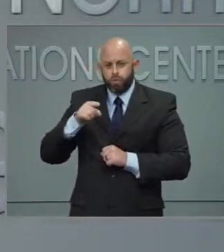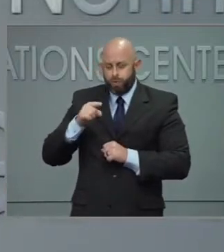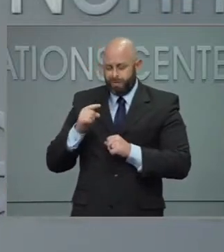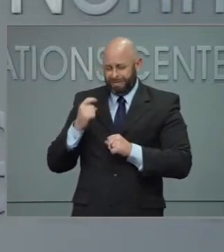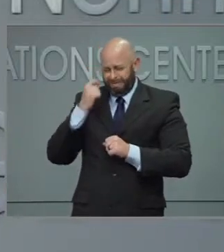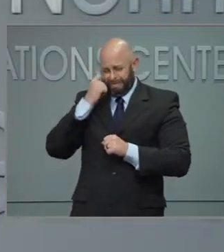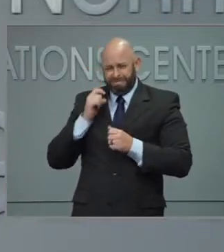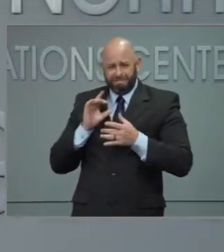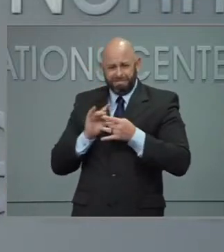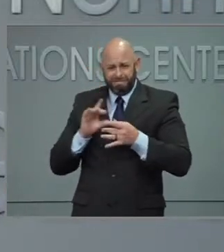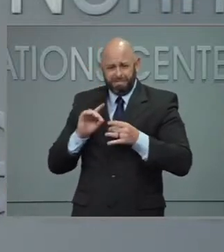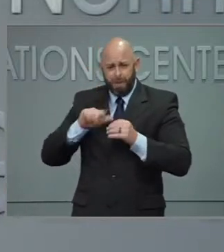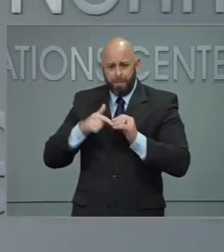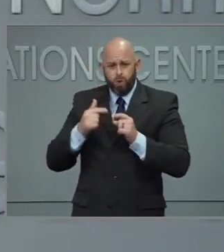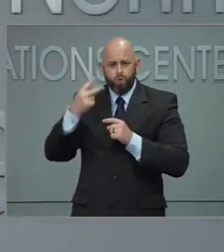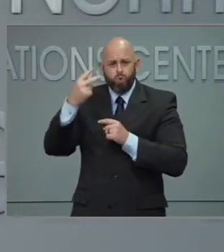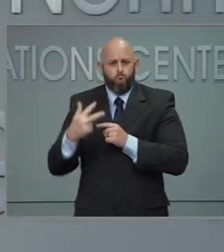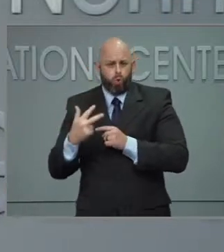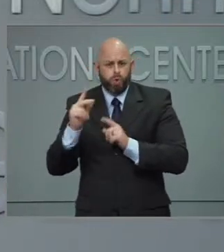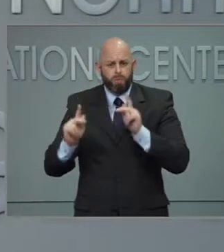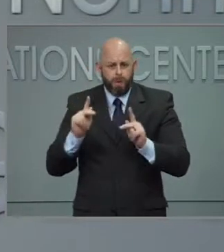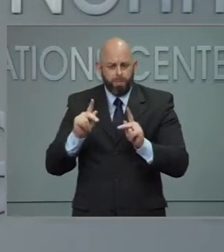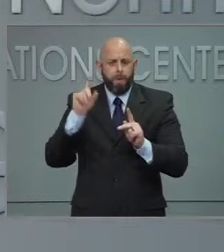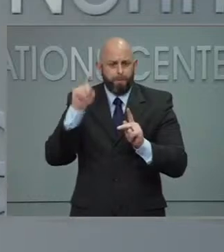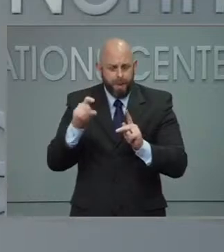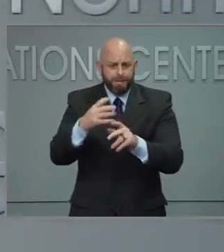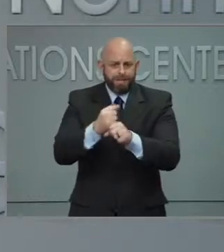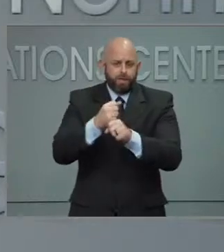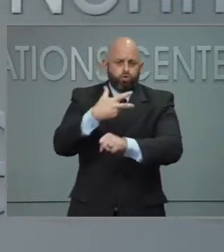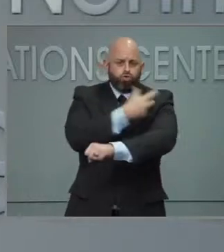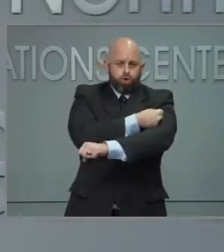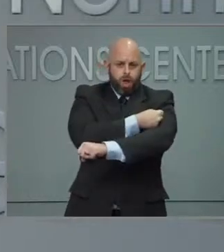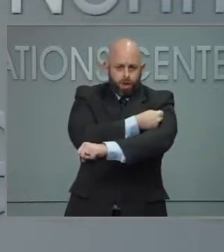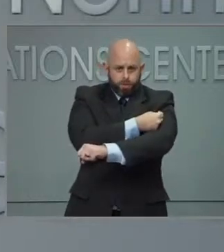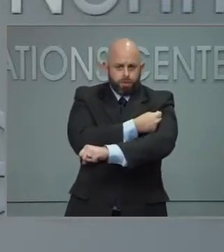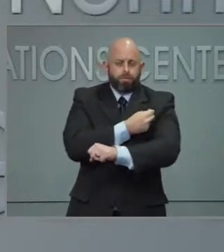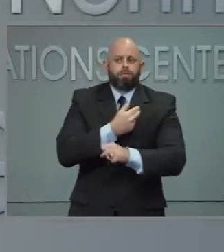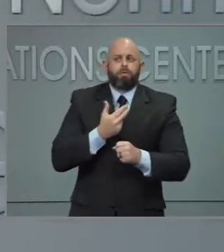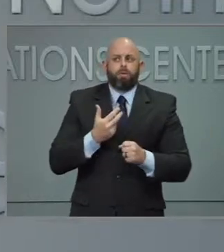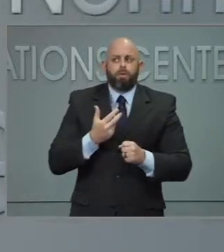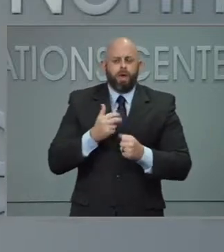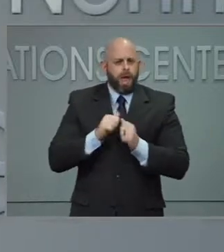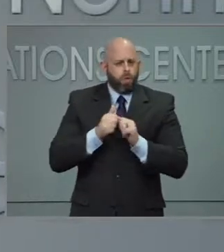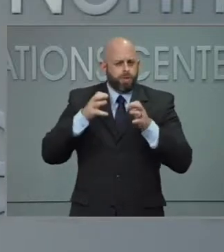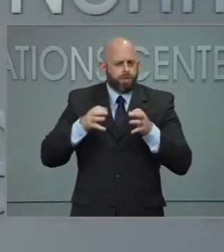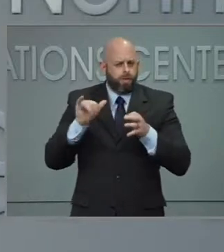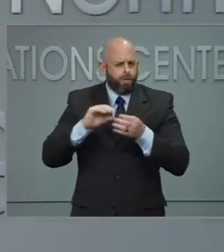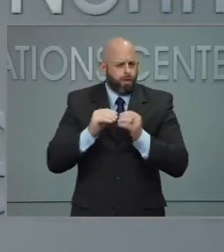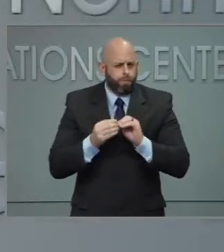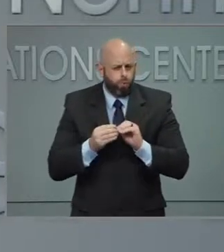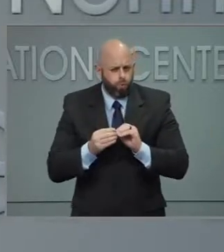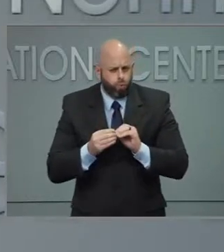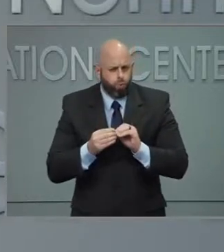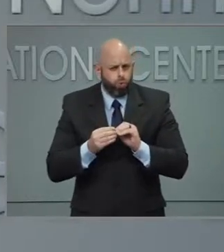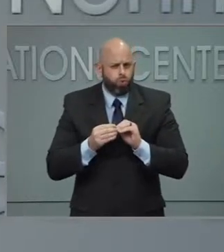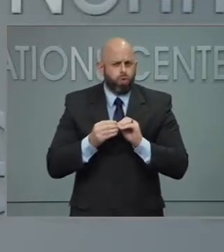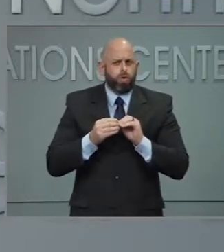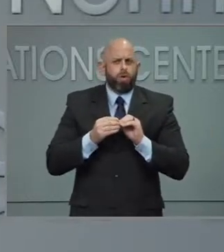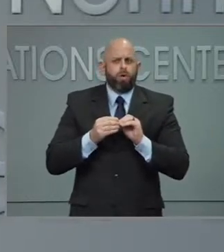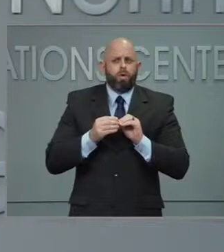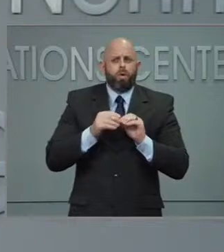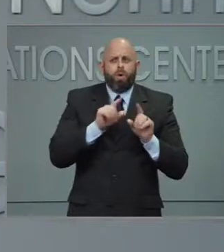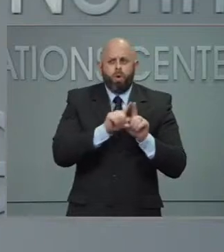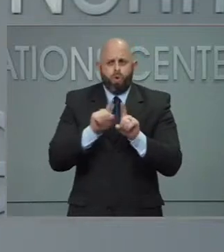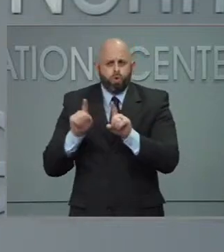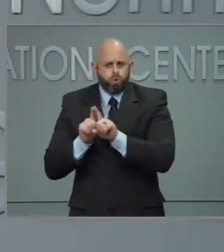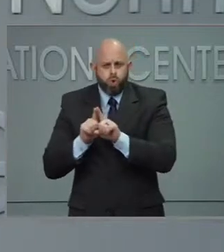looking at trying to reach. Where exactly does that 2/3 come from? And is there any concern with what case numbers will look like